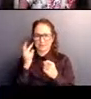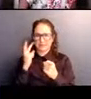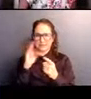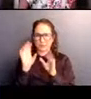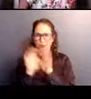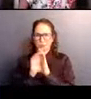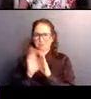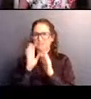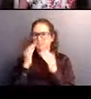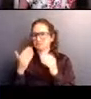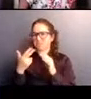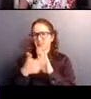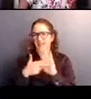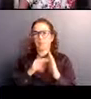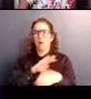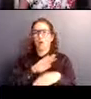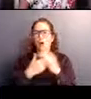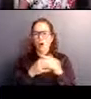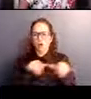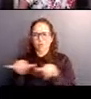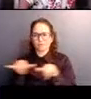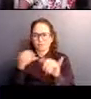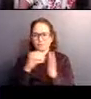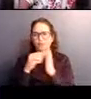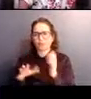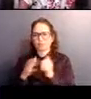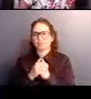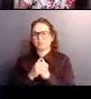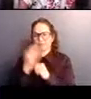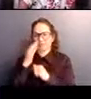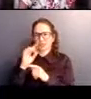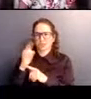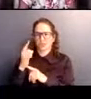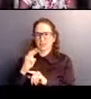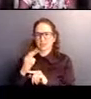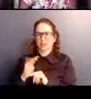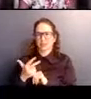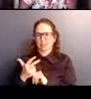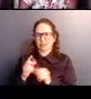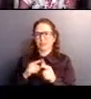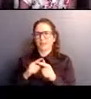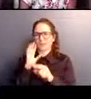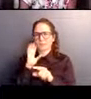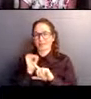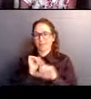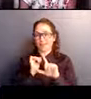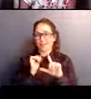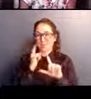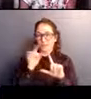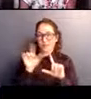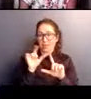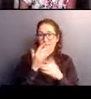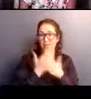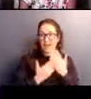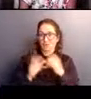I just go ahead and label all students' instruments 1, 2, 3, first piston, second piston, third piston, and then I'll put a L for left hand and R